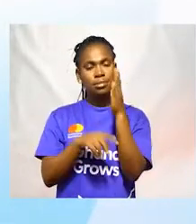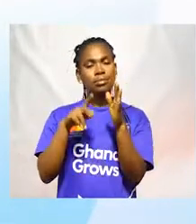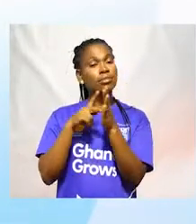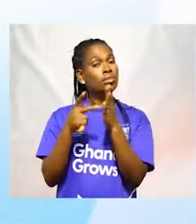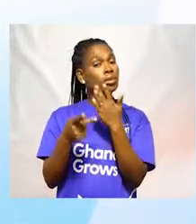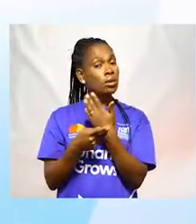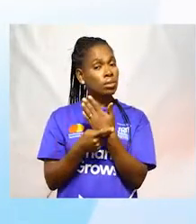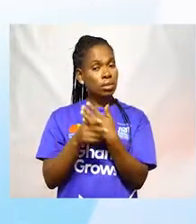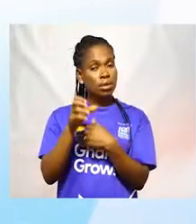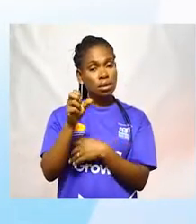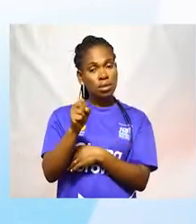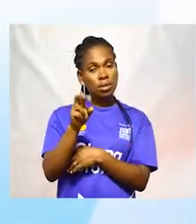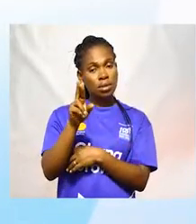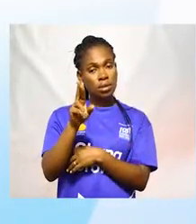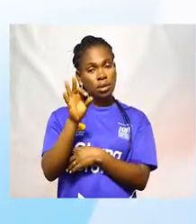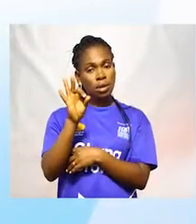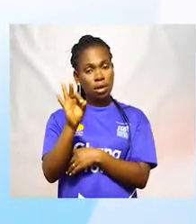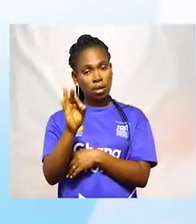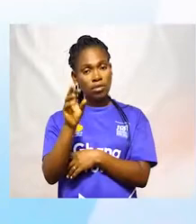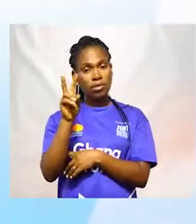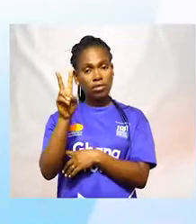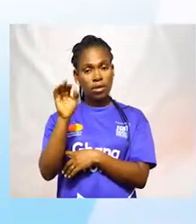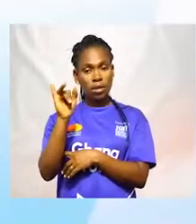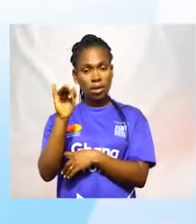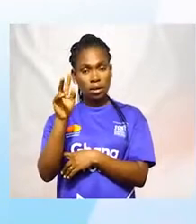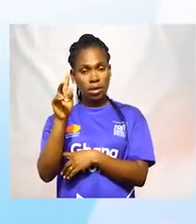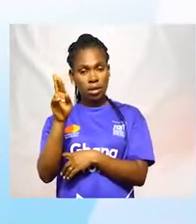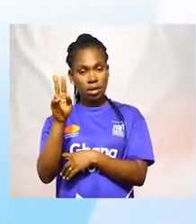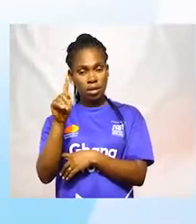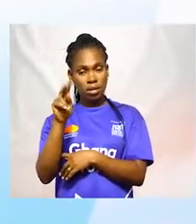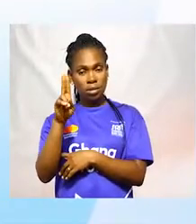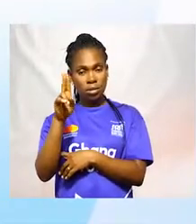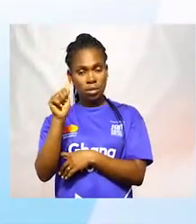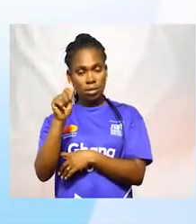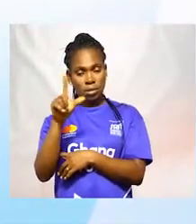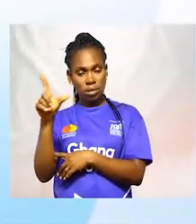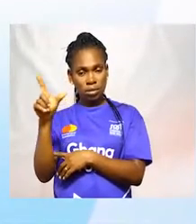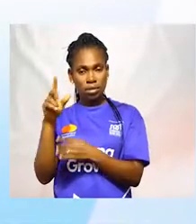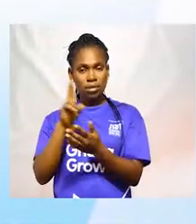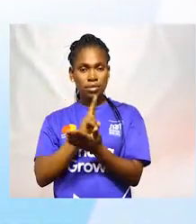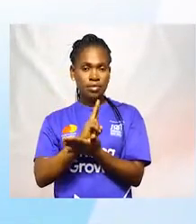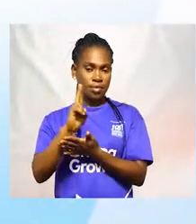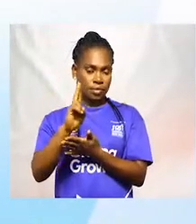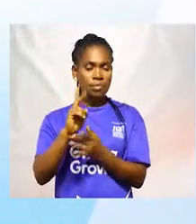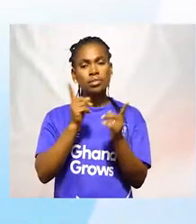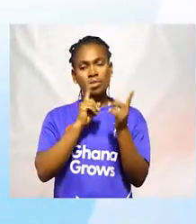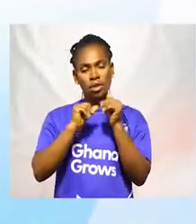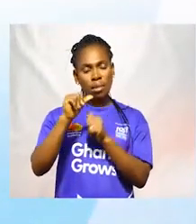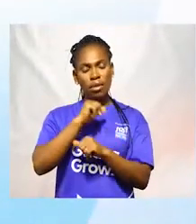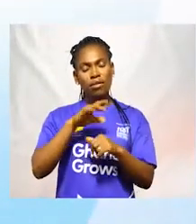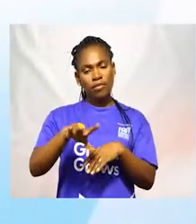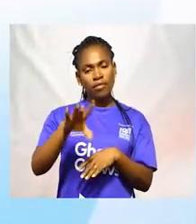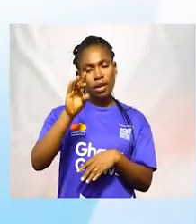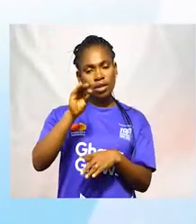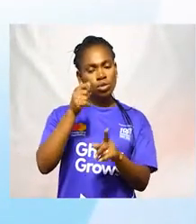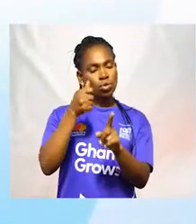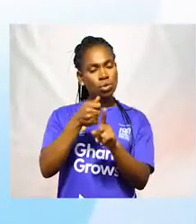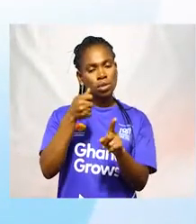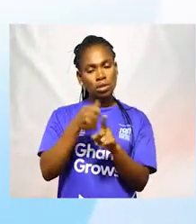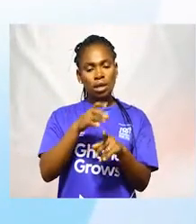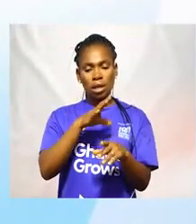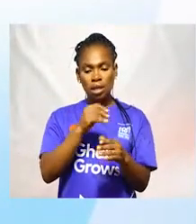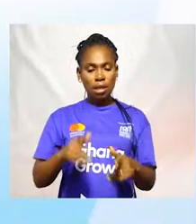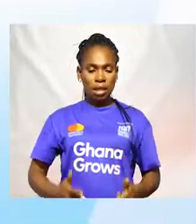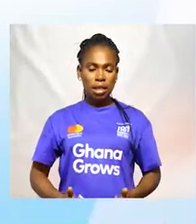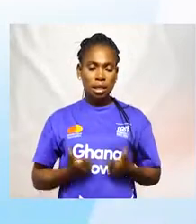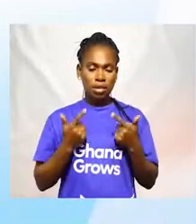of Springboard, your virtual university, with Pastor Mawuli Tsikata joining us to talk about finding yourself and living your dream. He